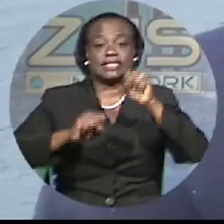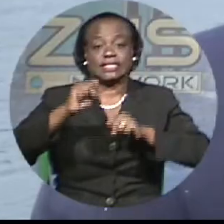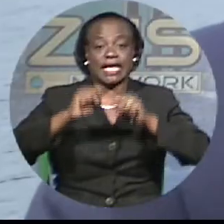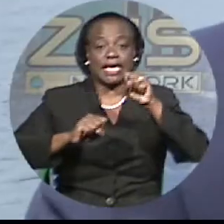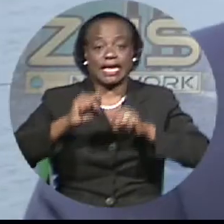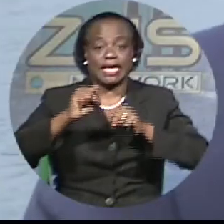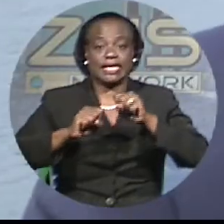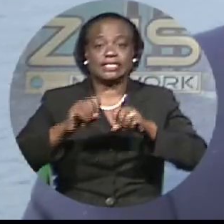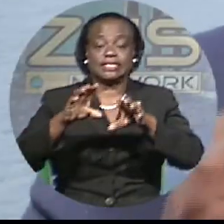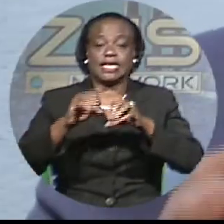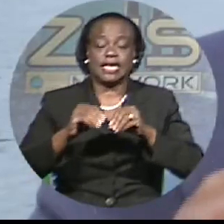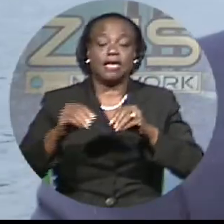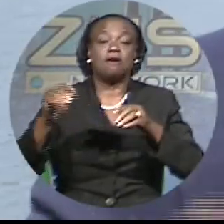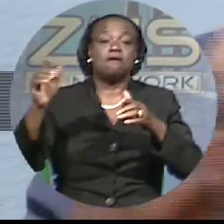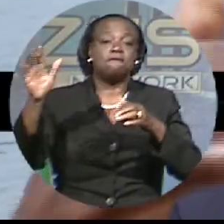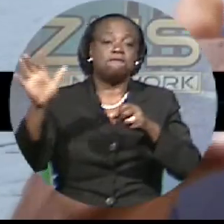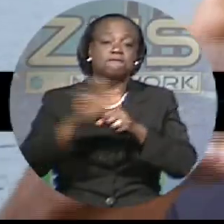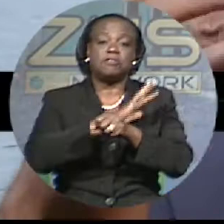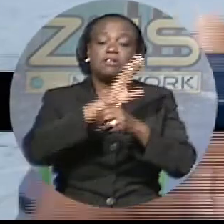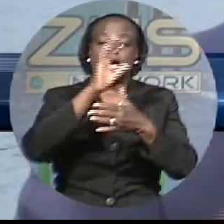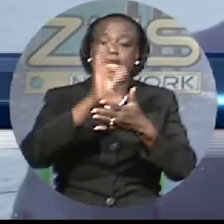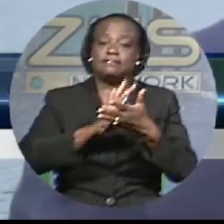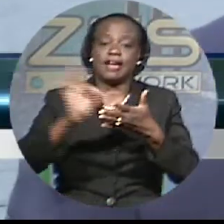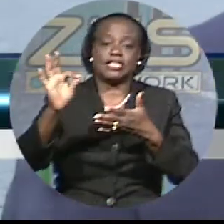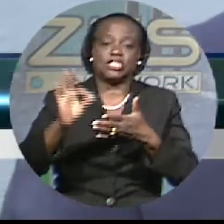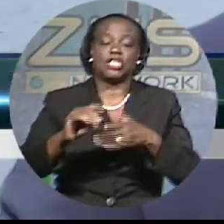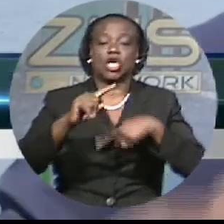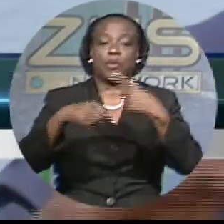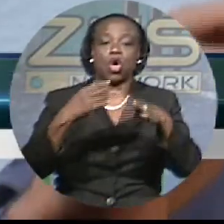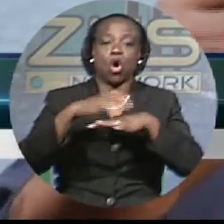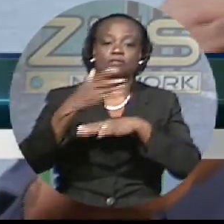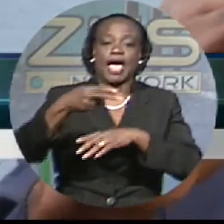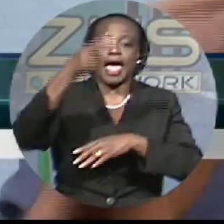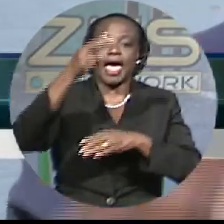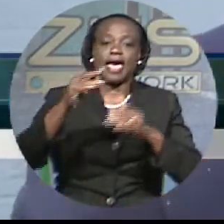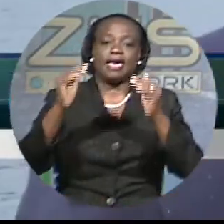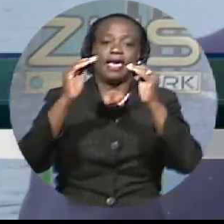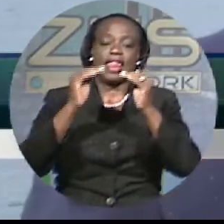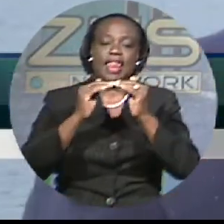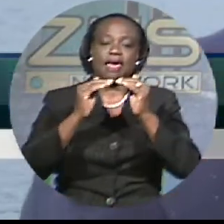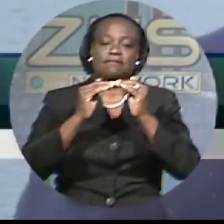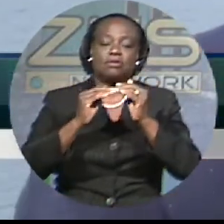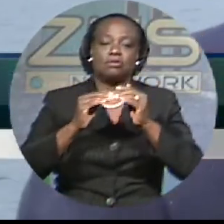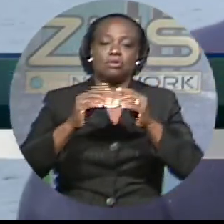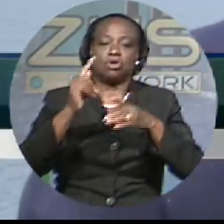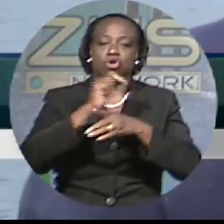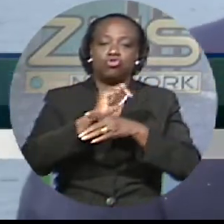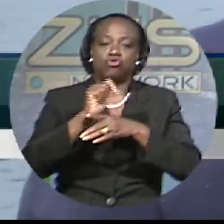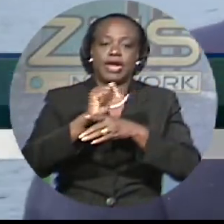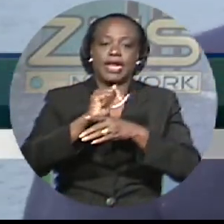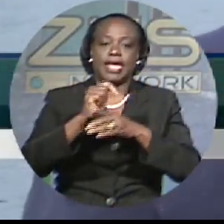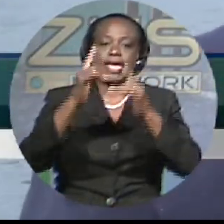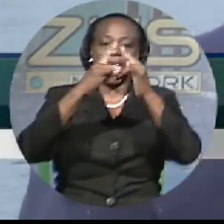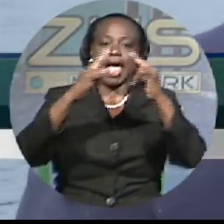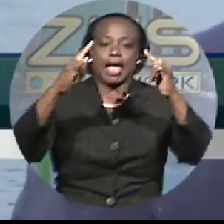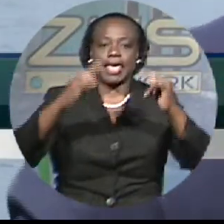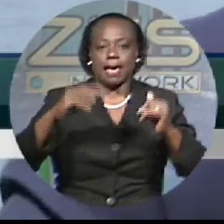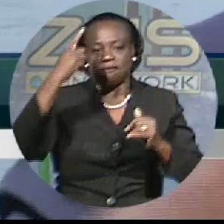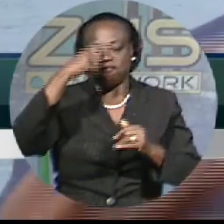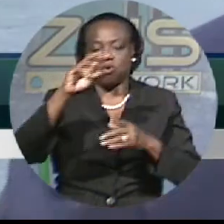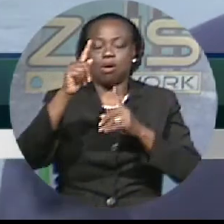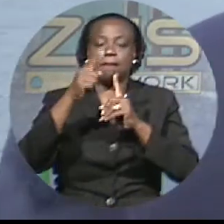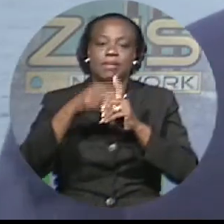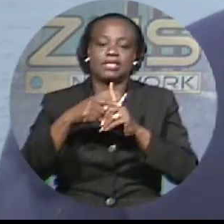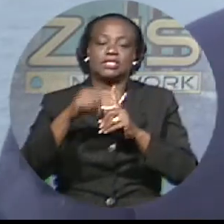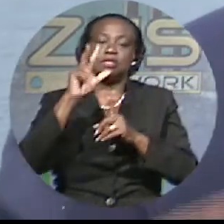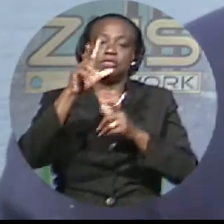have cyclists who will soon be going off the high-level training camp for months. You'll have about 3 to 4 cyclists